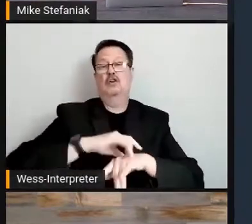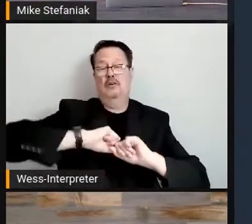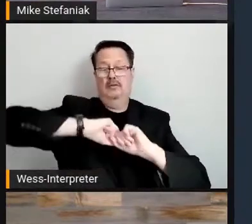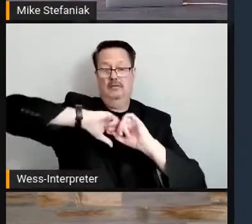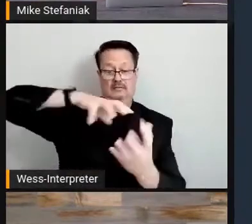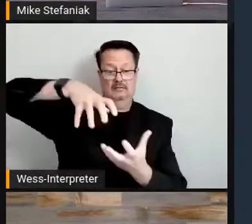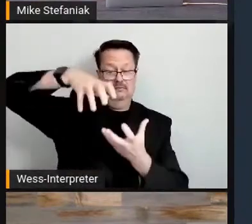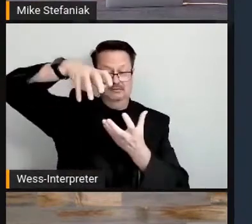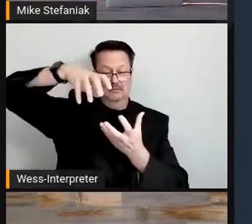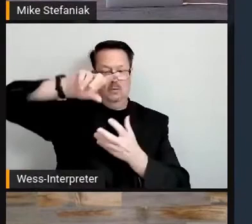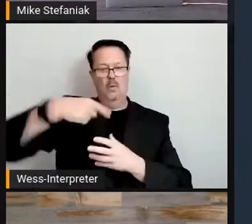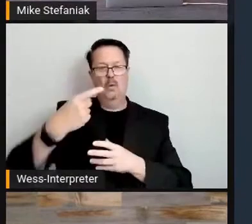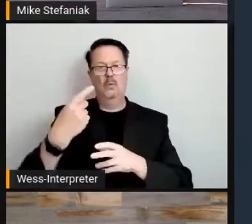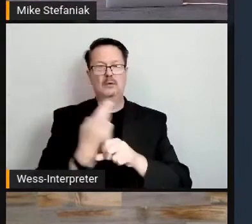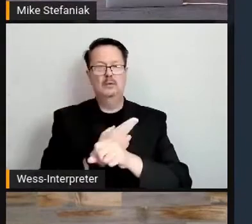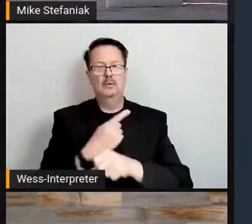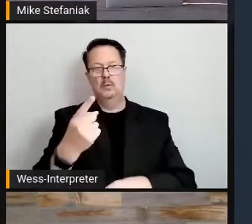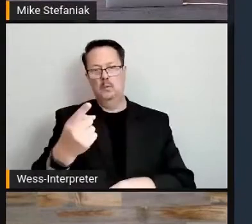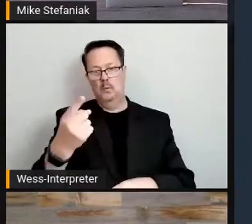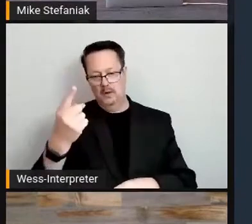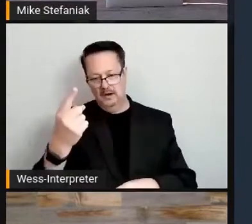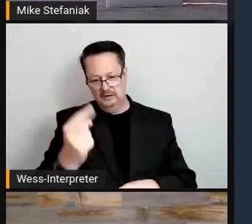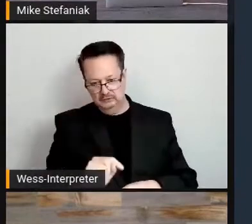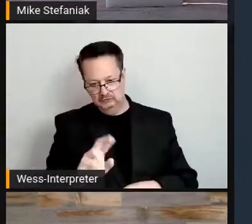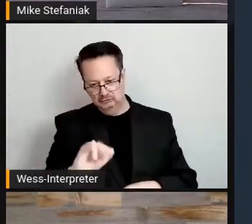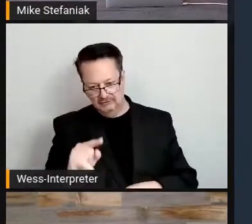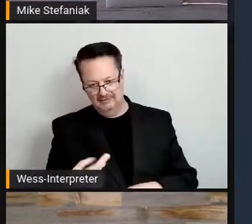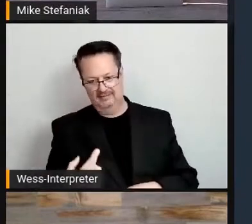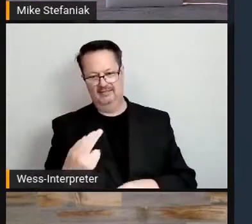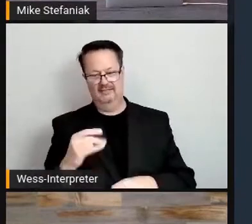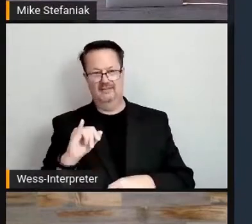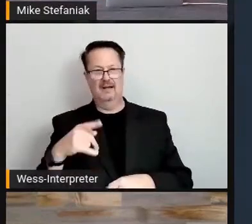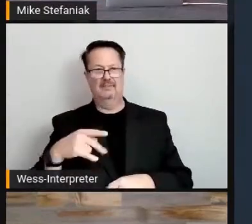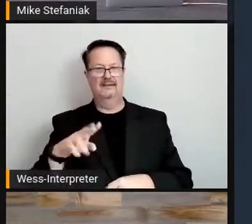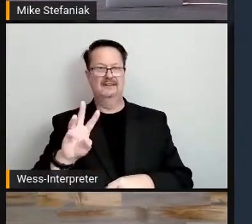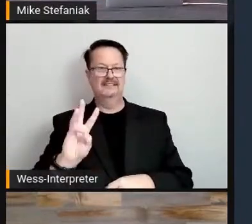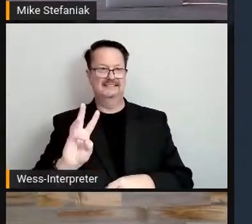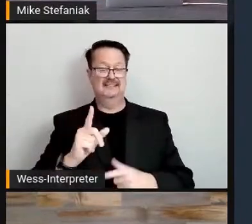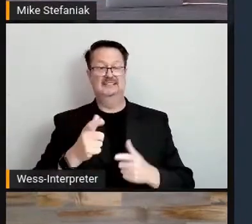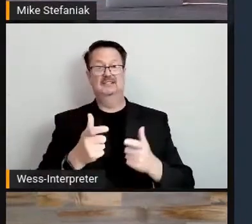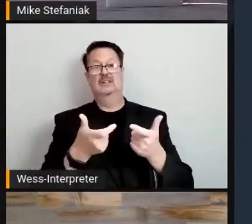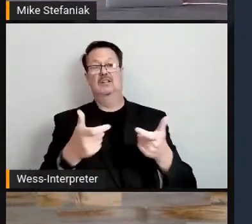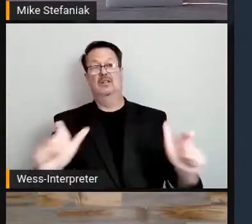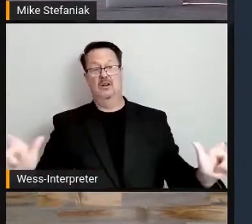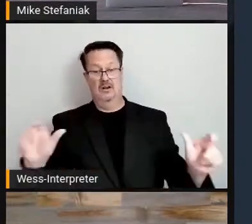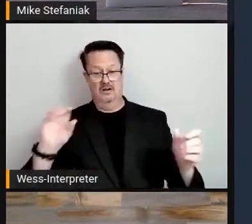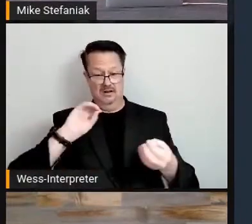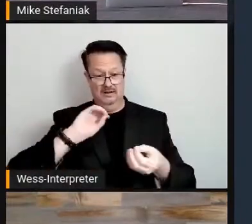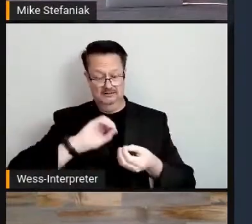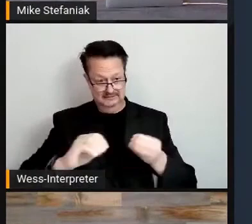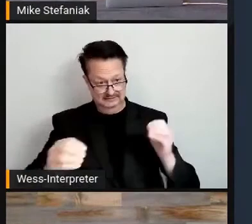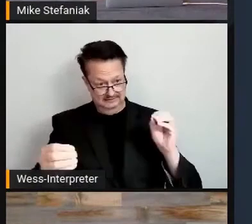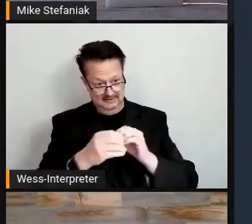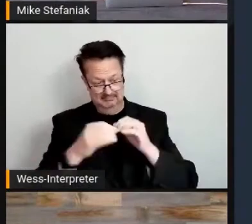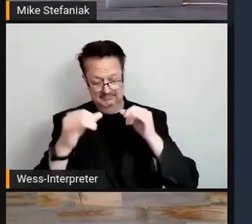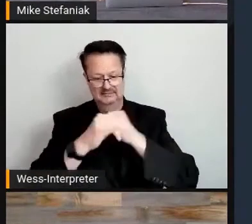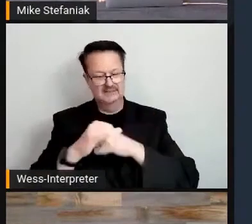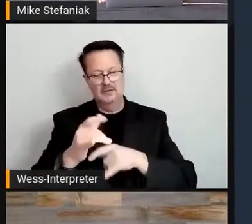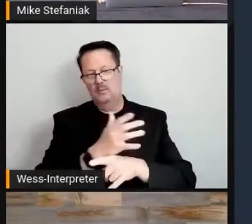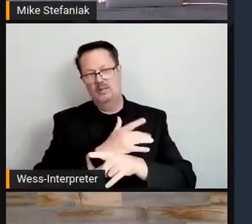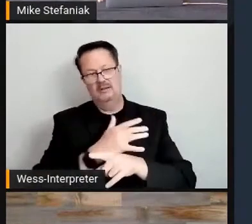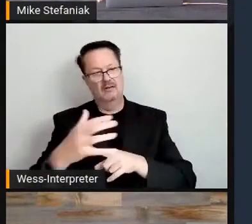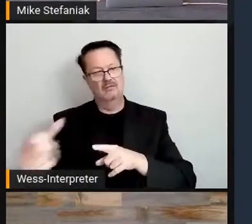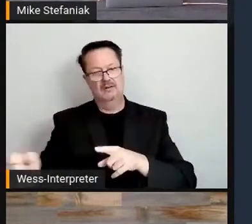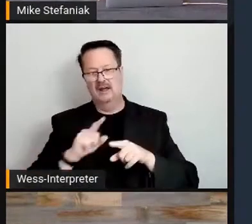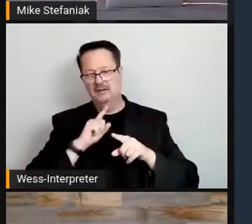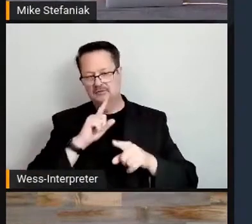a trillionth of the IPv6 space. So it's a very large number. It's unlikely to run out in any of our